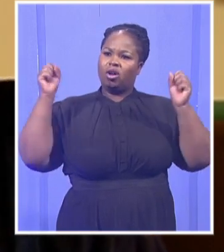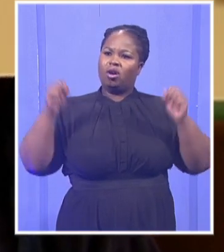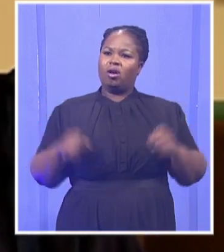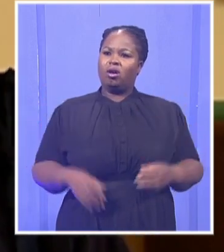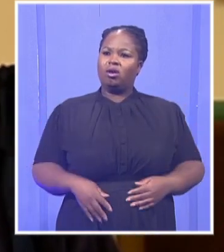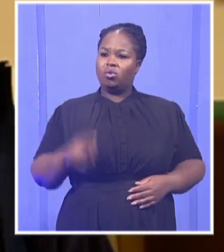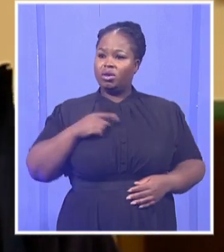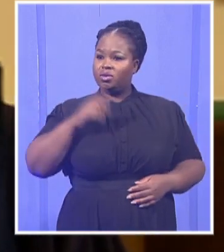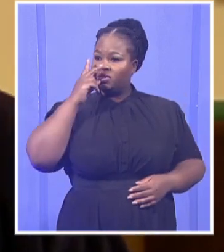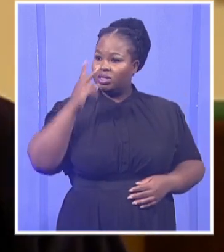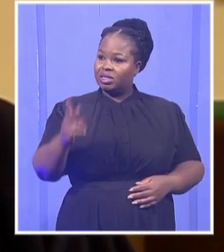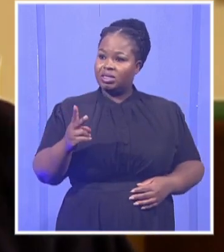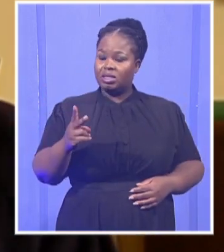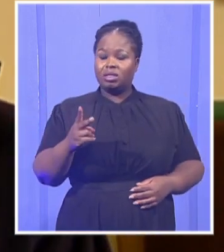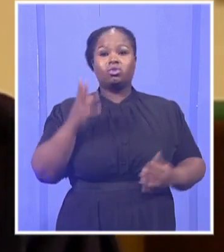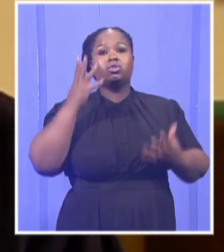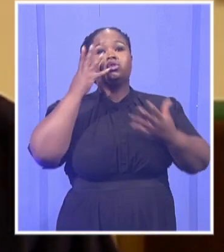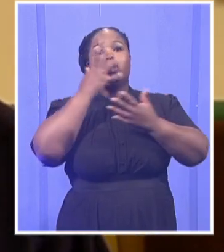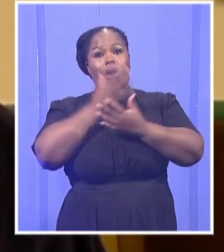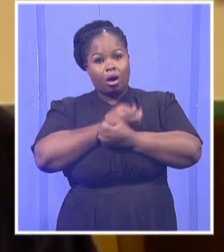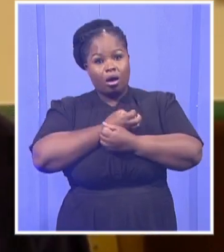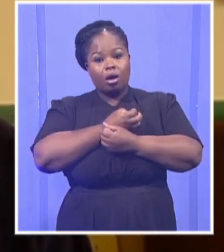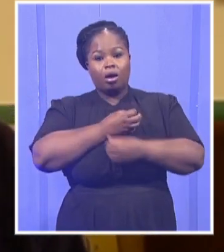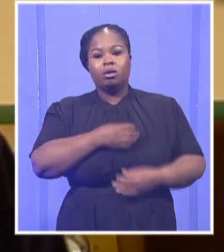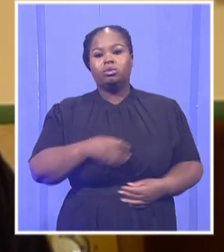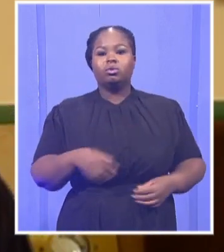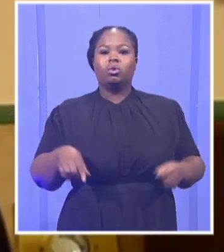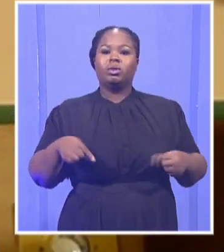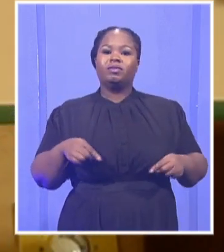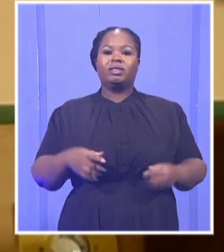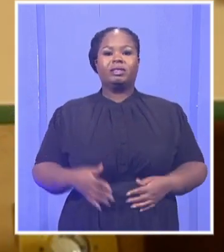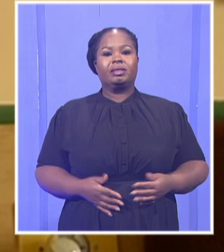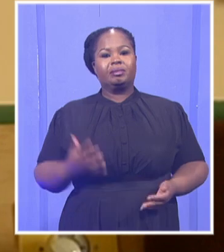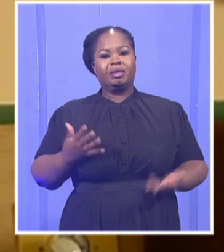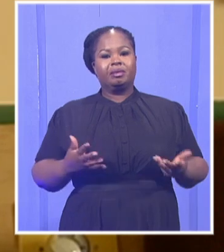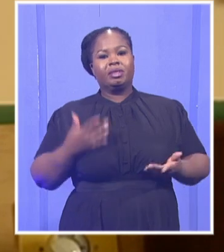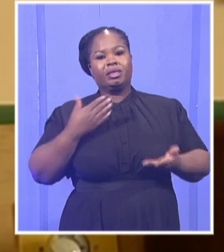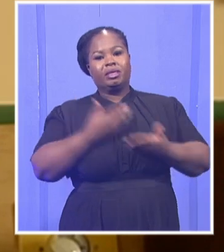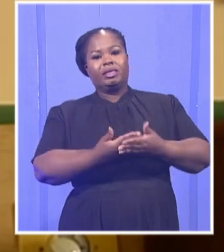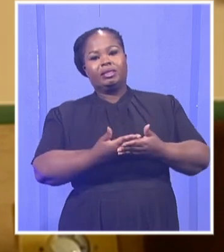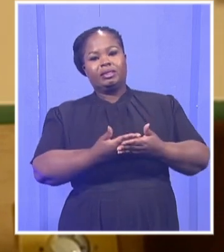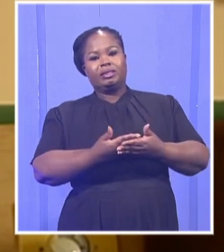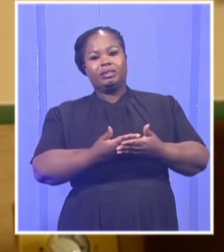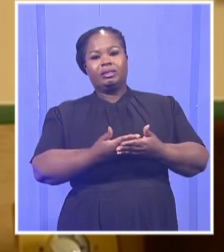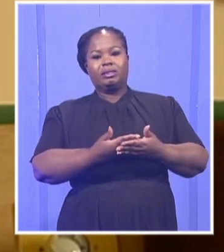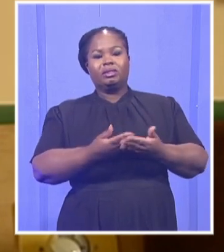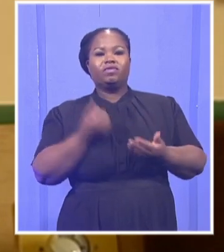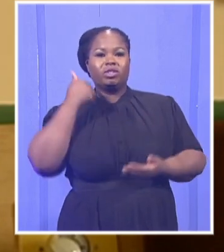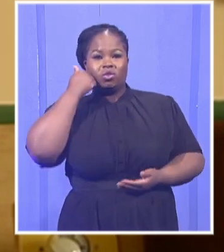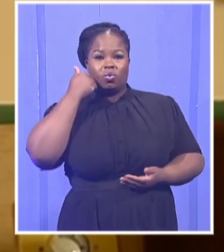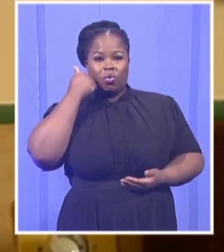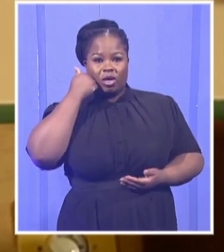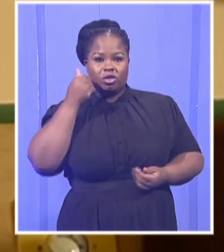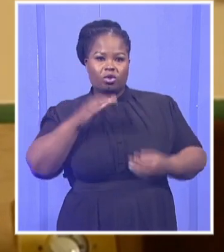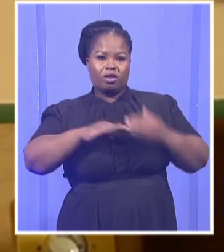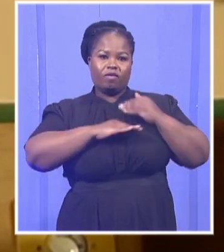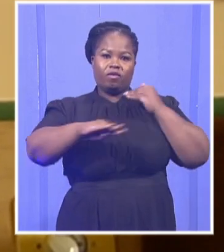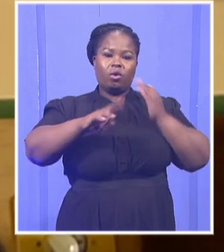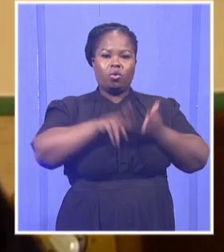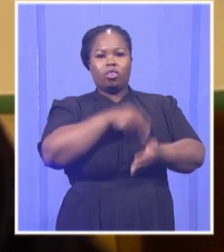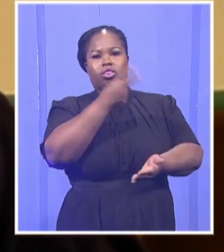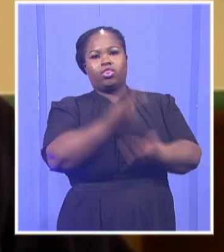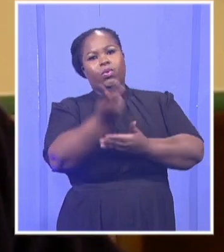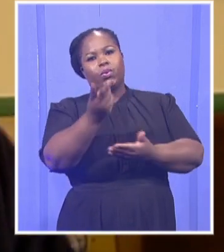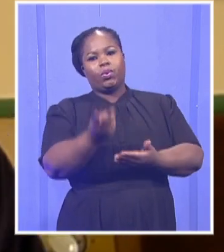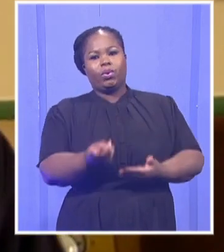and see it's very dark, so we are afraid that they might just, it's wet on the floor, they might just slip and then